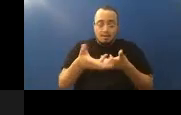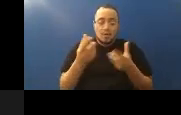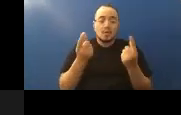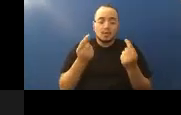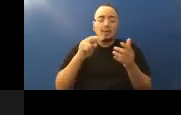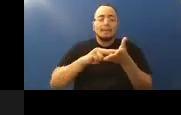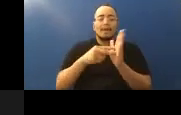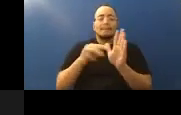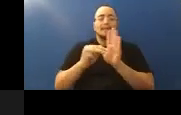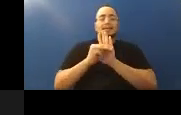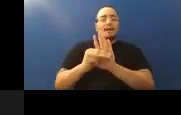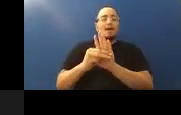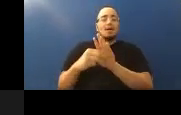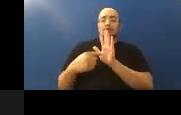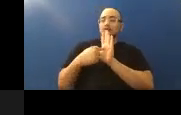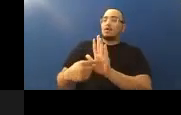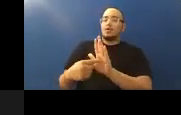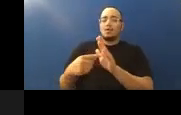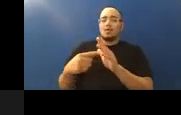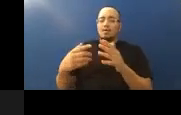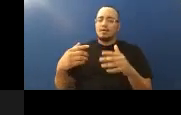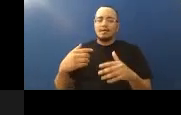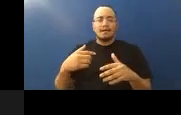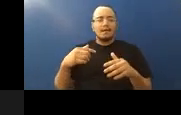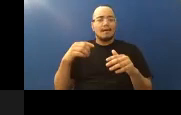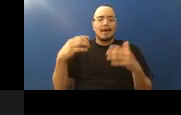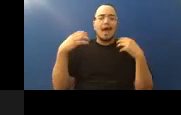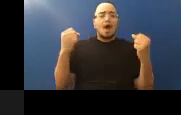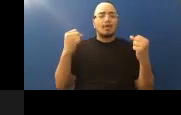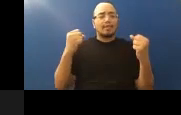what healthy masculinity looks like, and also